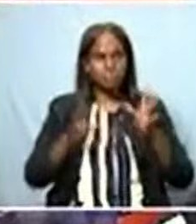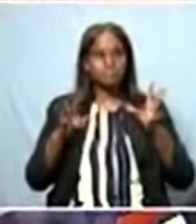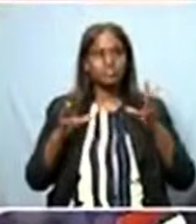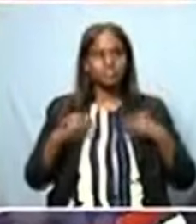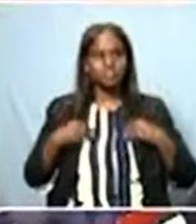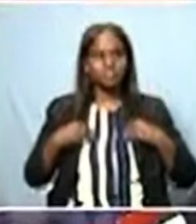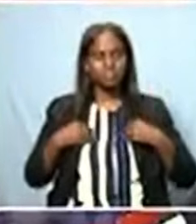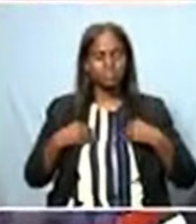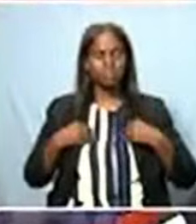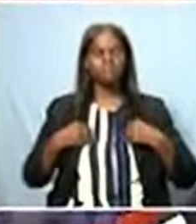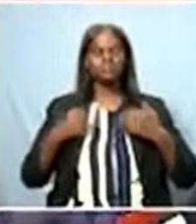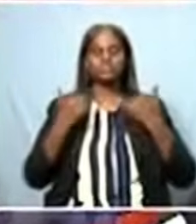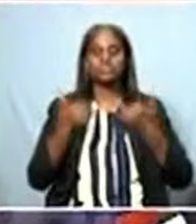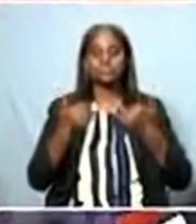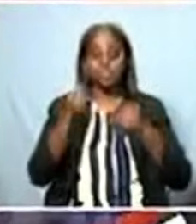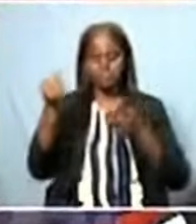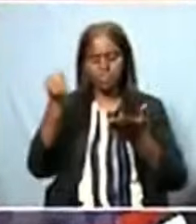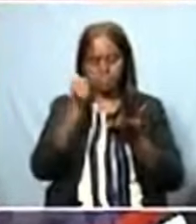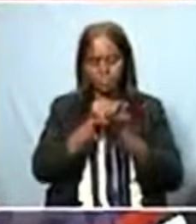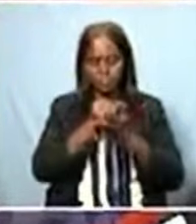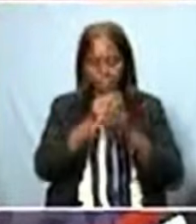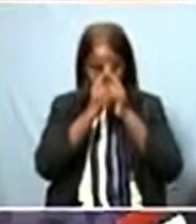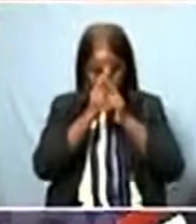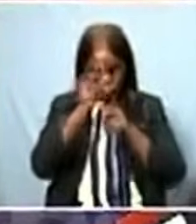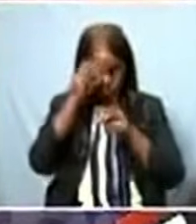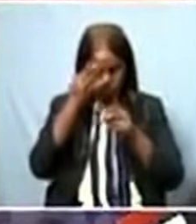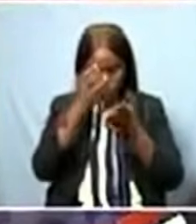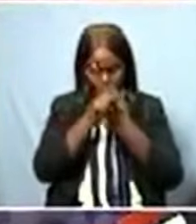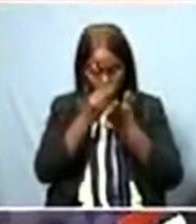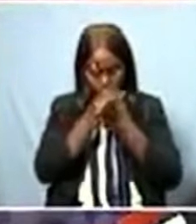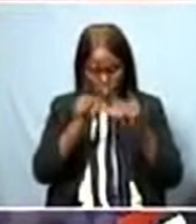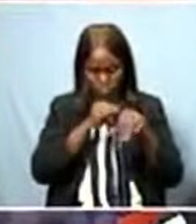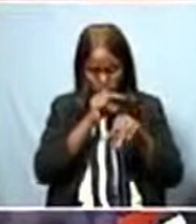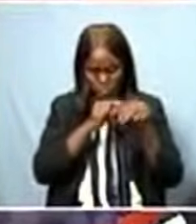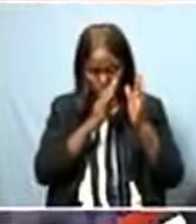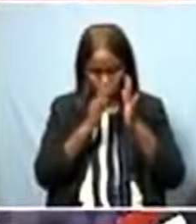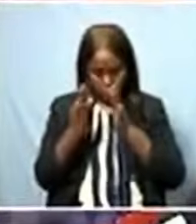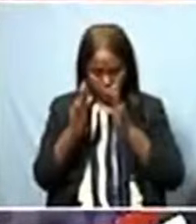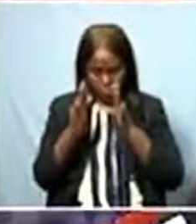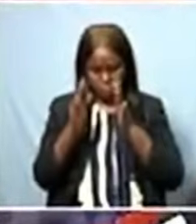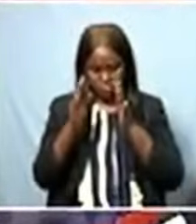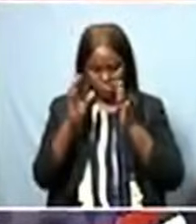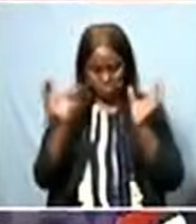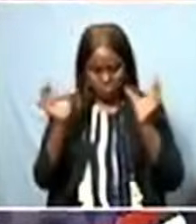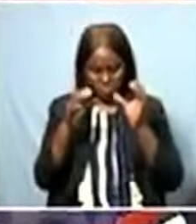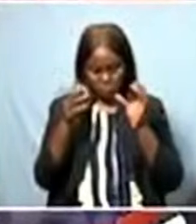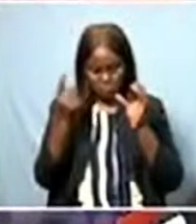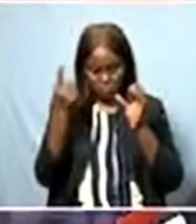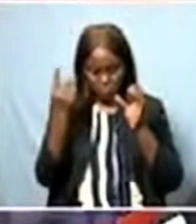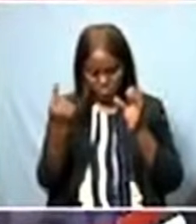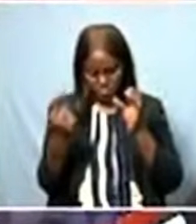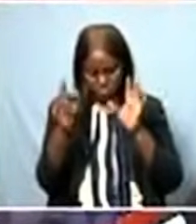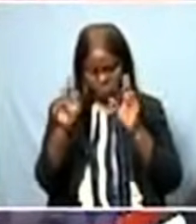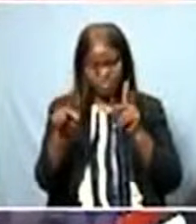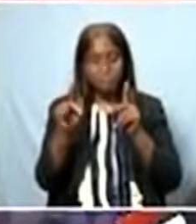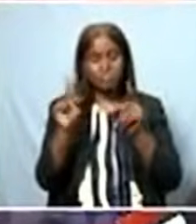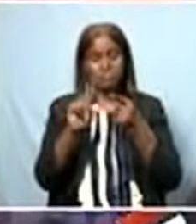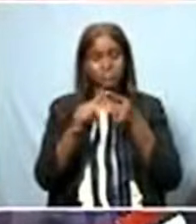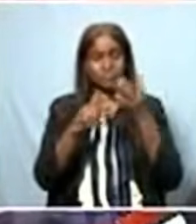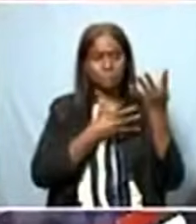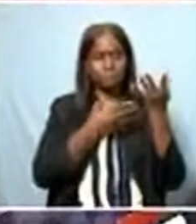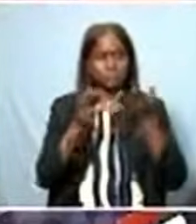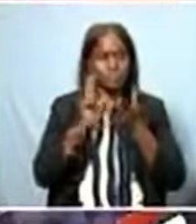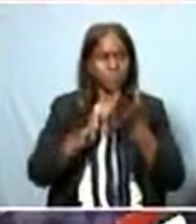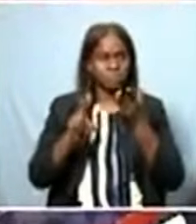adopted. I now appoint the Honorable Minister of Finance and National Planning, a committee of 1 to bring up